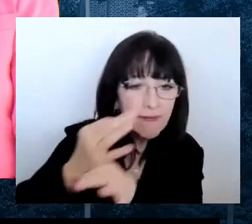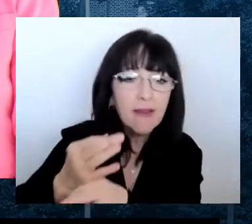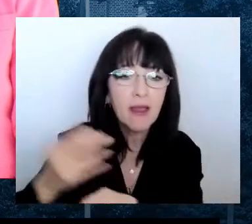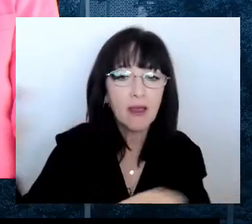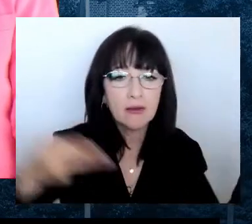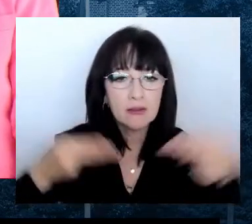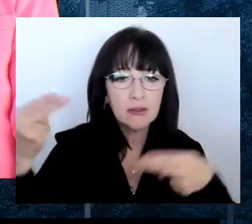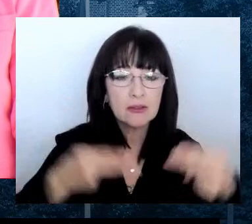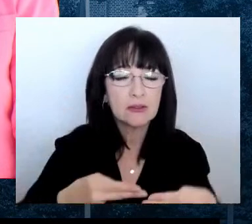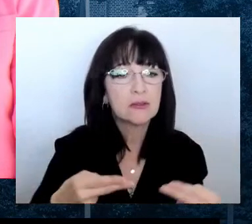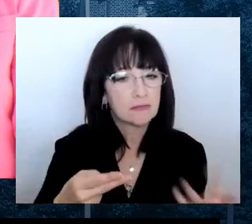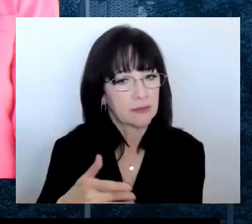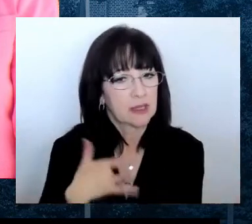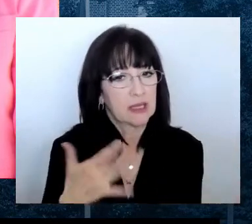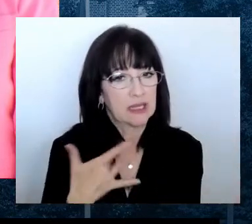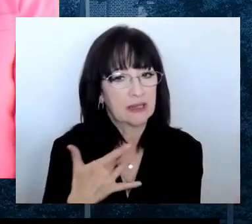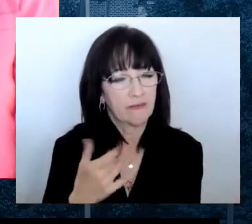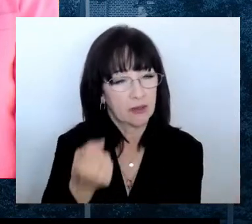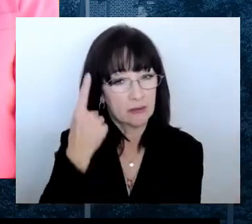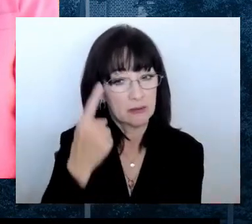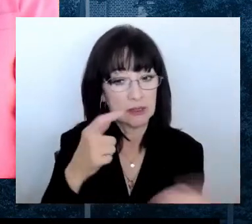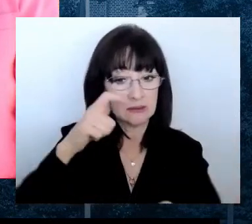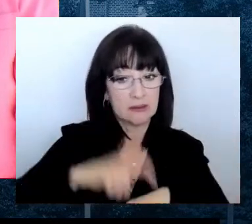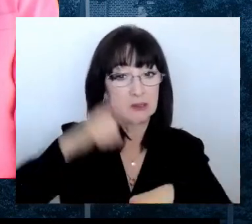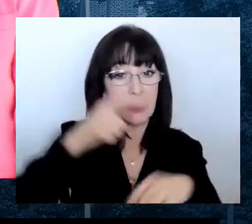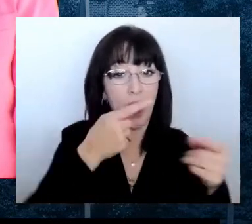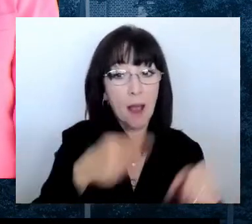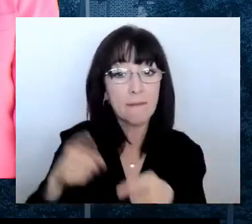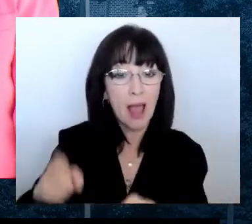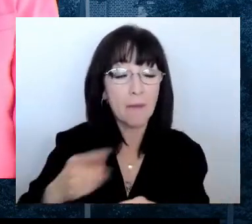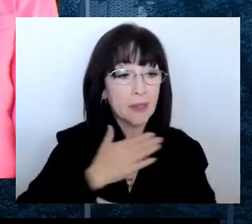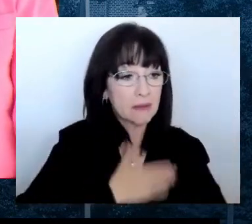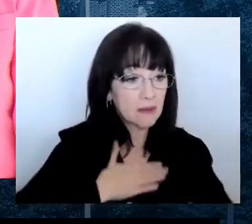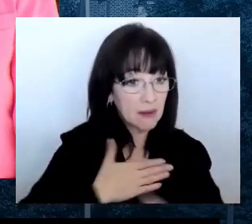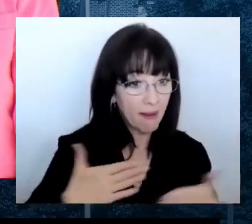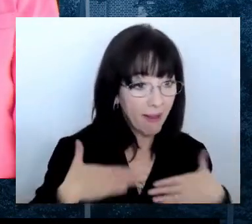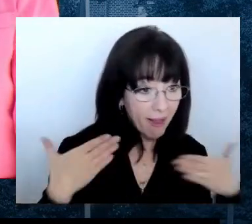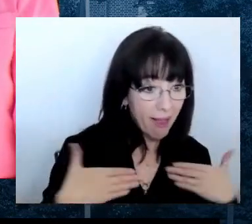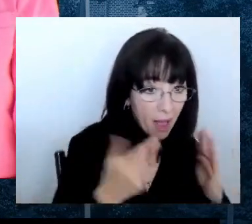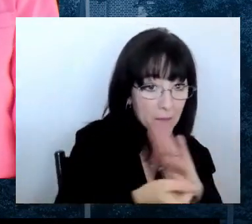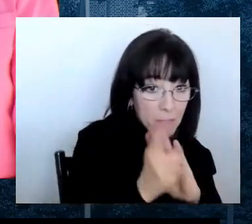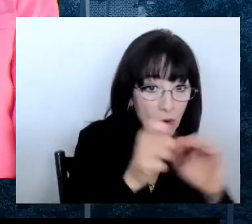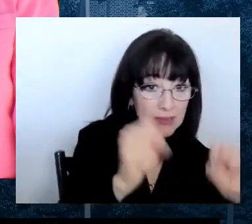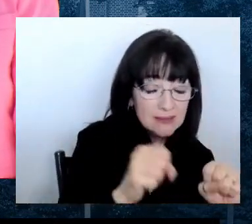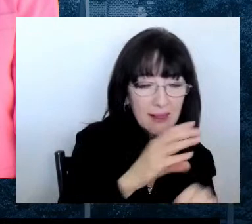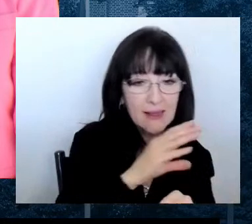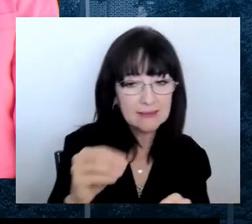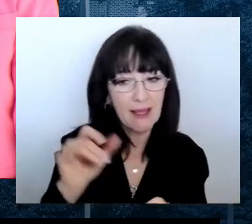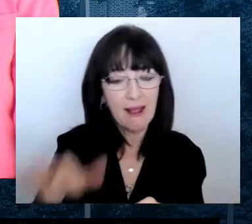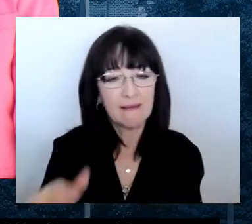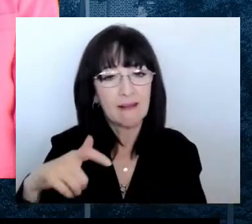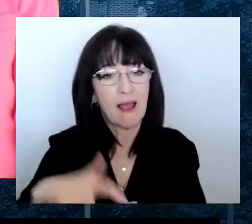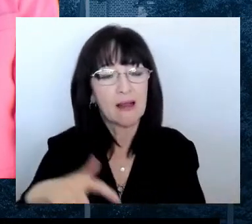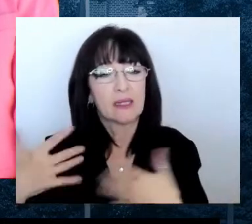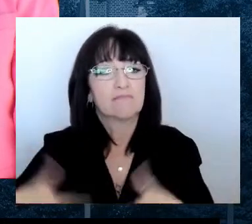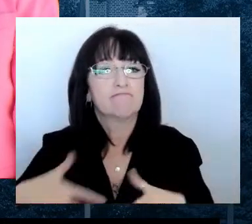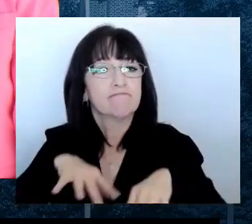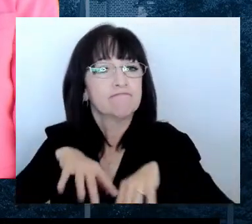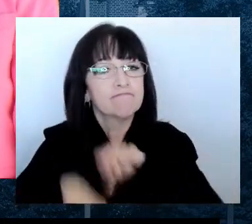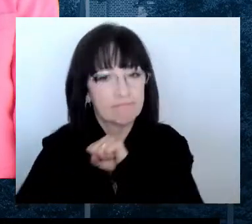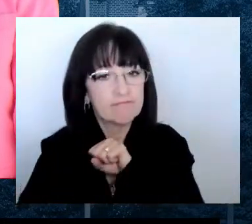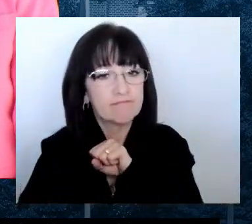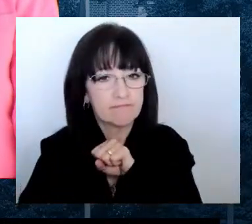in life's most challenging moments and most joyful, no one should be forced to choose between their job and their family. This day